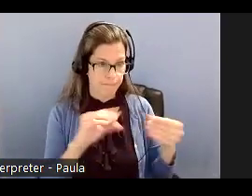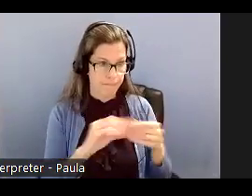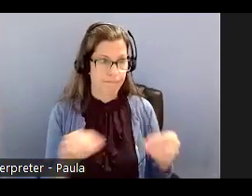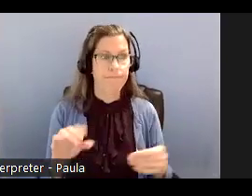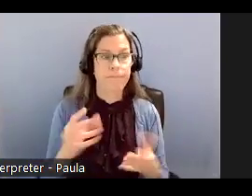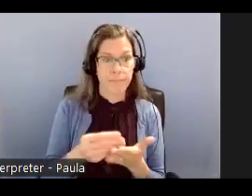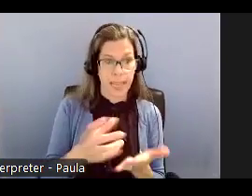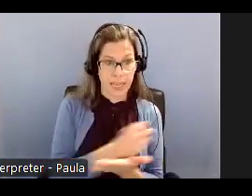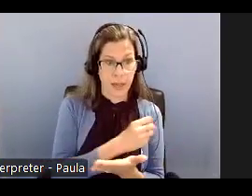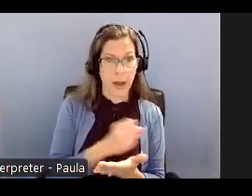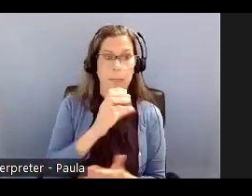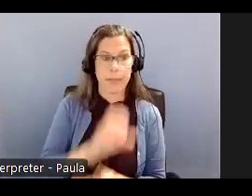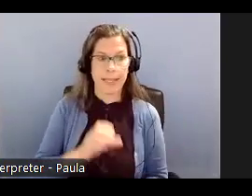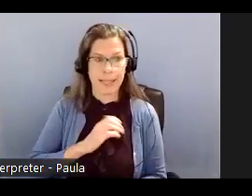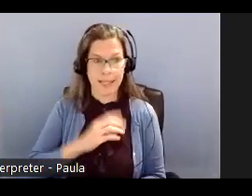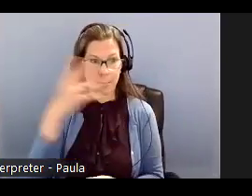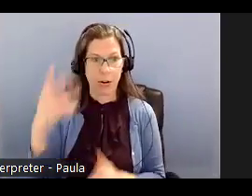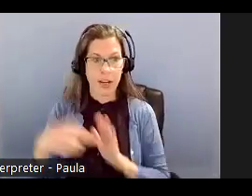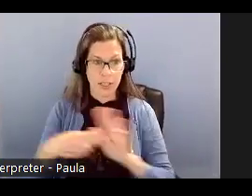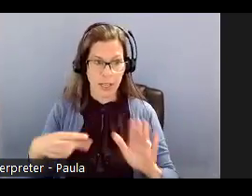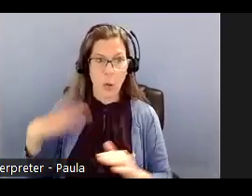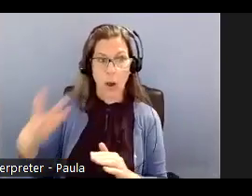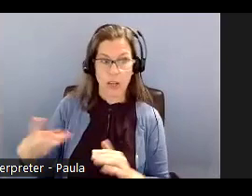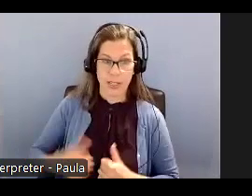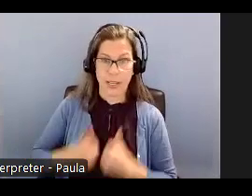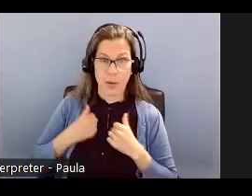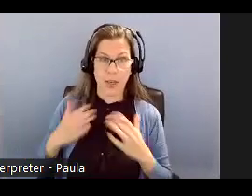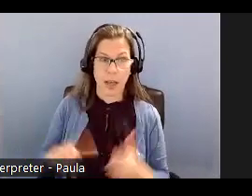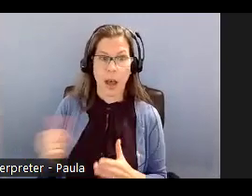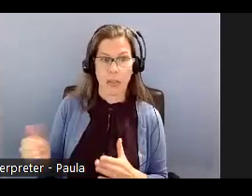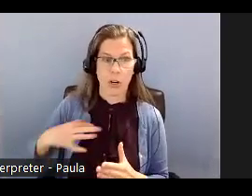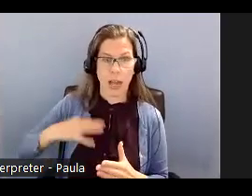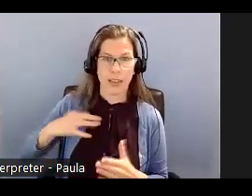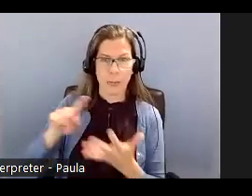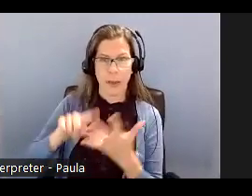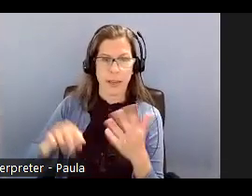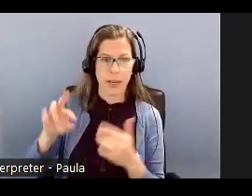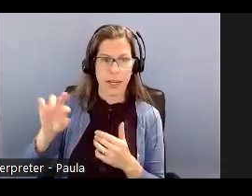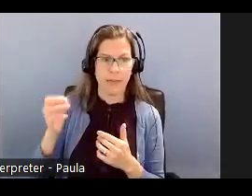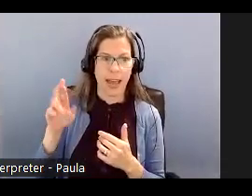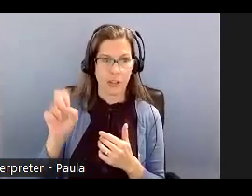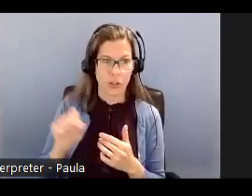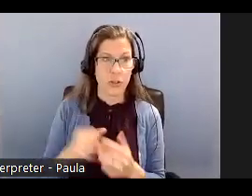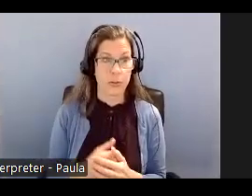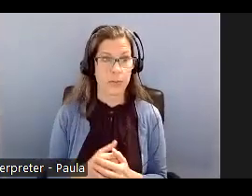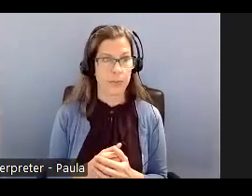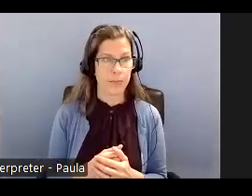status, Washington residency, and all other eligibility factors.